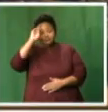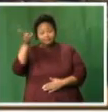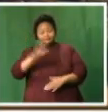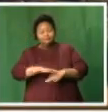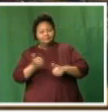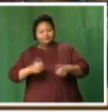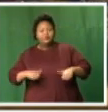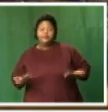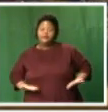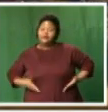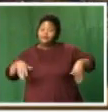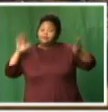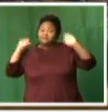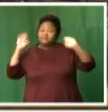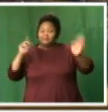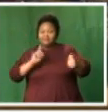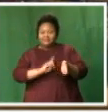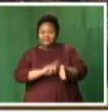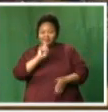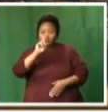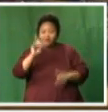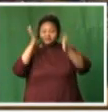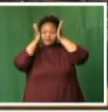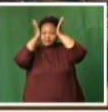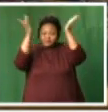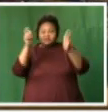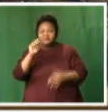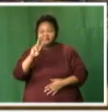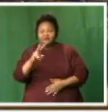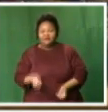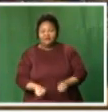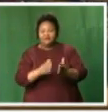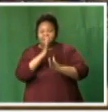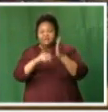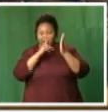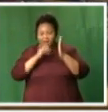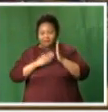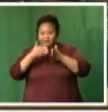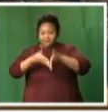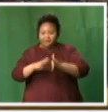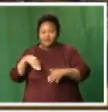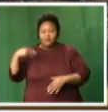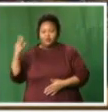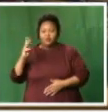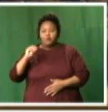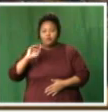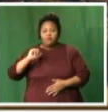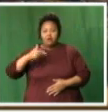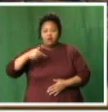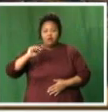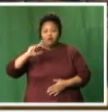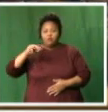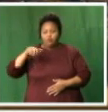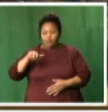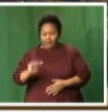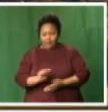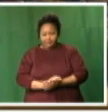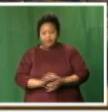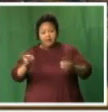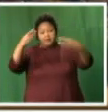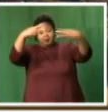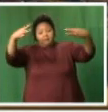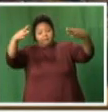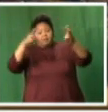Sinibisele sinimukele Tindzaba Emini Tindzaba Emini tfundvwa ngilungelele magagula nanomacabiso nkambule. Imphalamende yelive seyigubhele